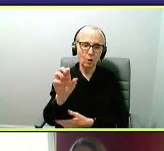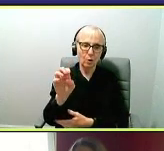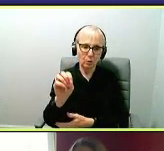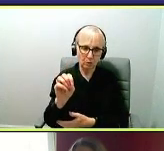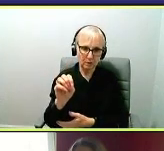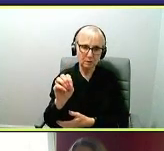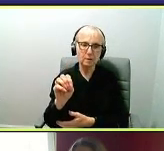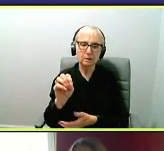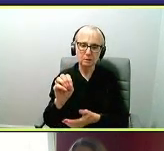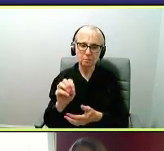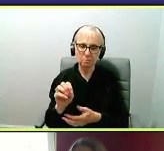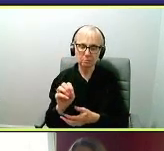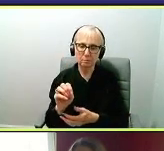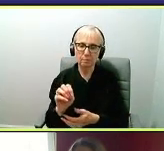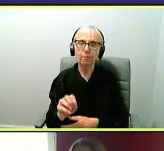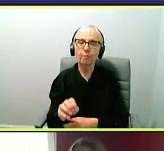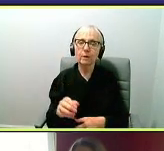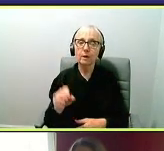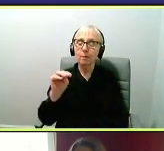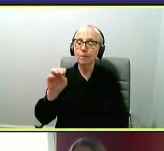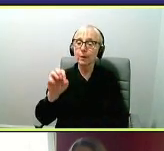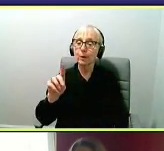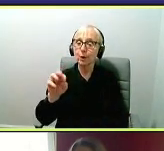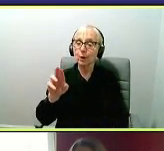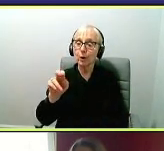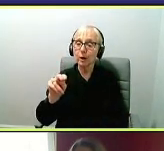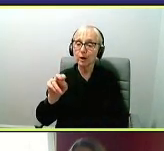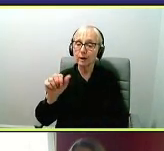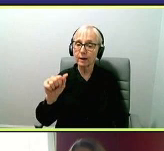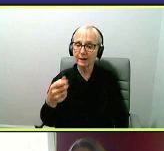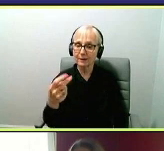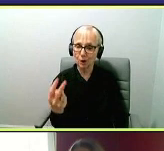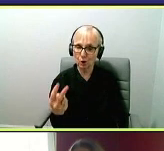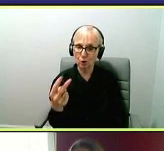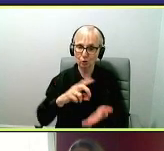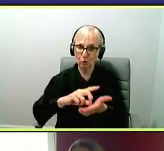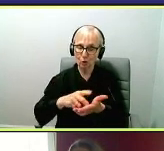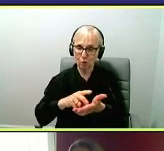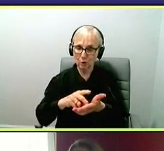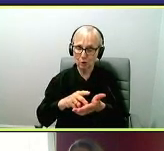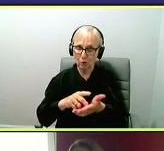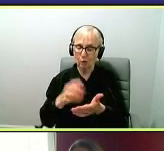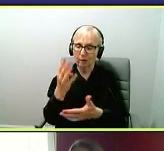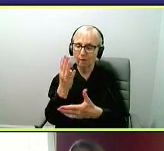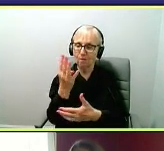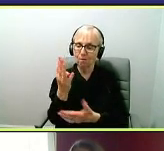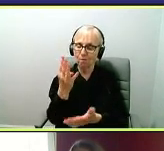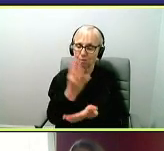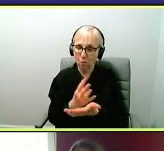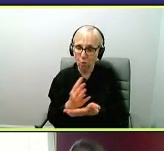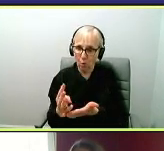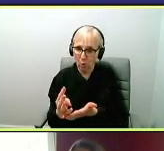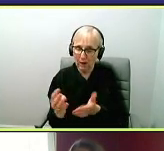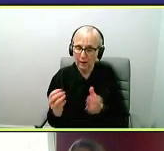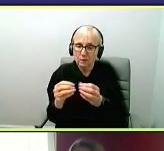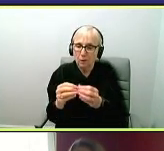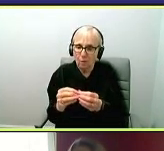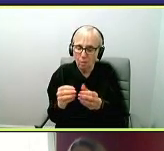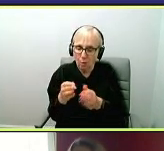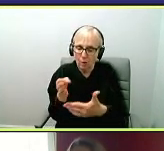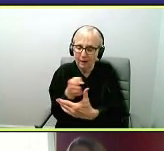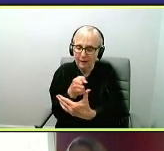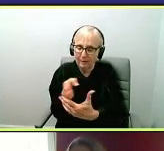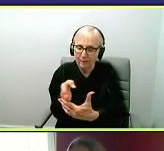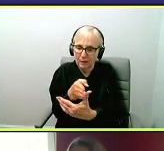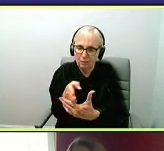Moderna vaccine is a 2-dose primary series with at least 4 weeks between those two doses. And really encourage families to